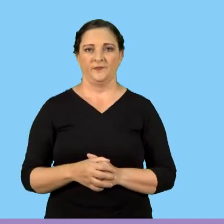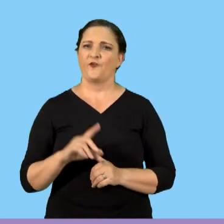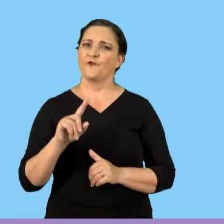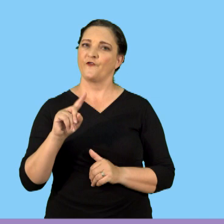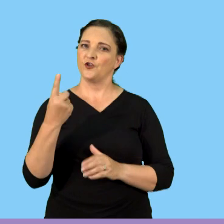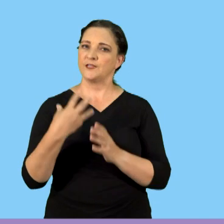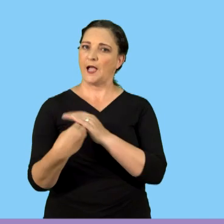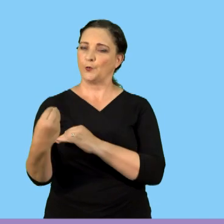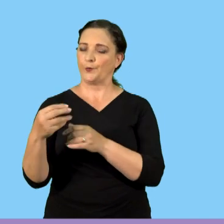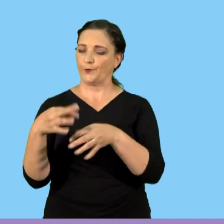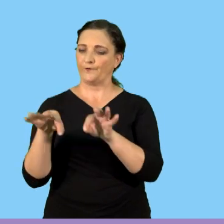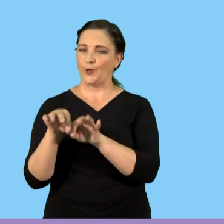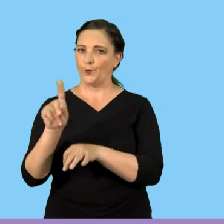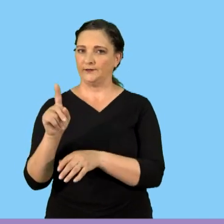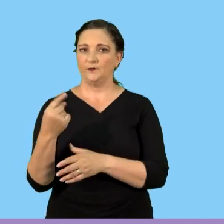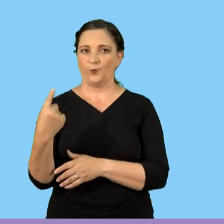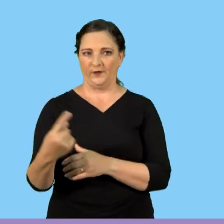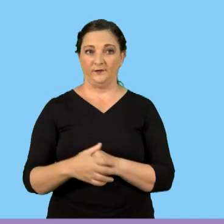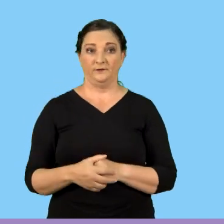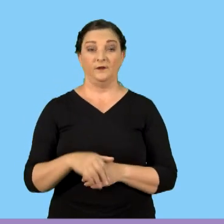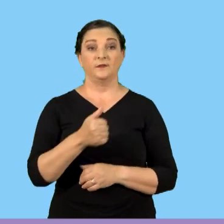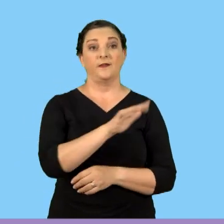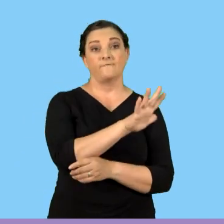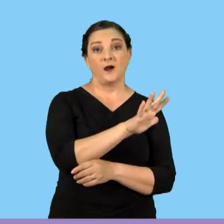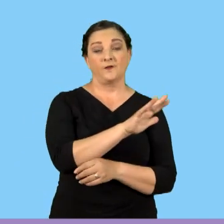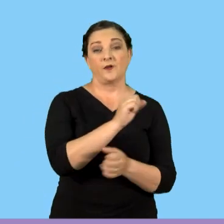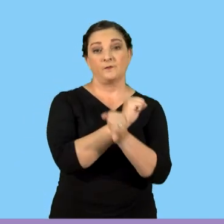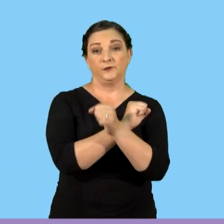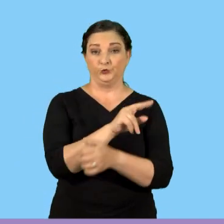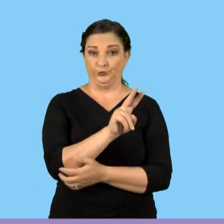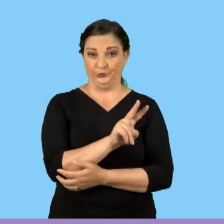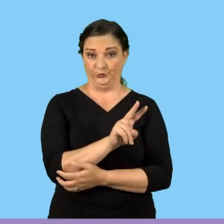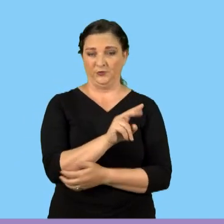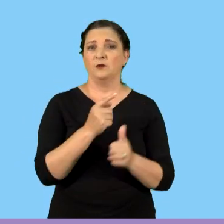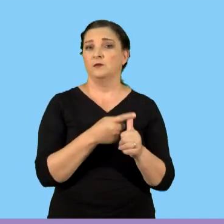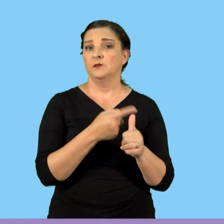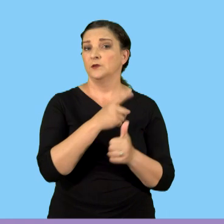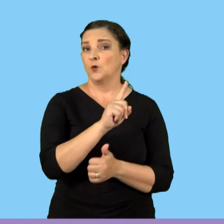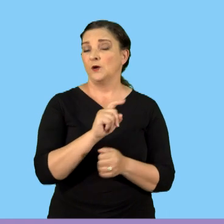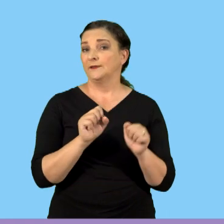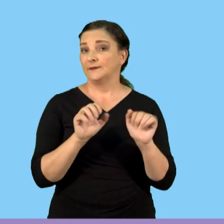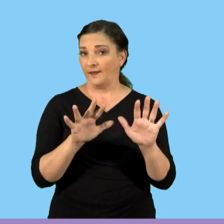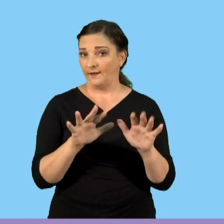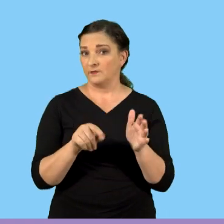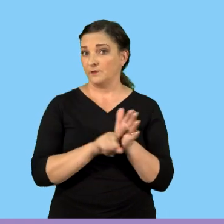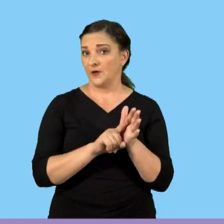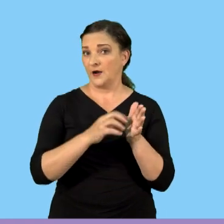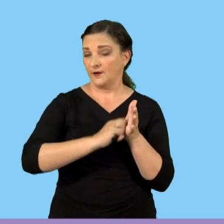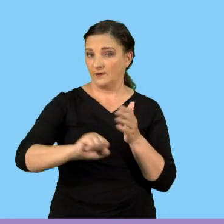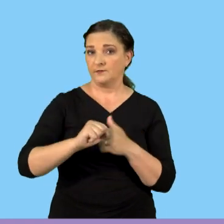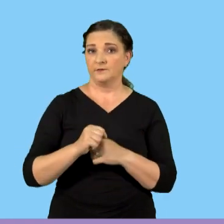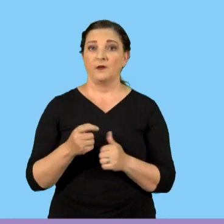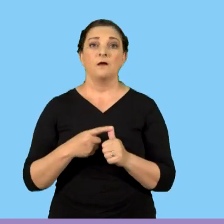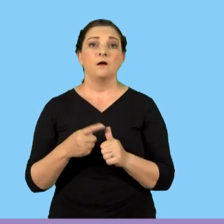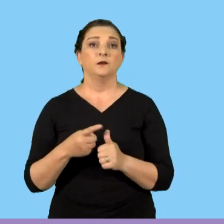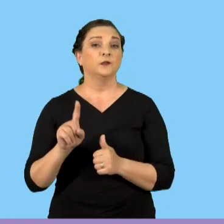So that is our first output value there. Then we have 5 multiplied by 2, that gives us a 10, and